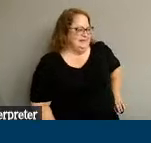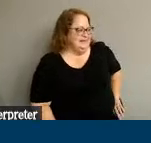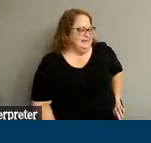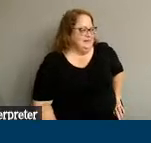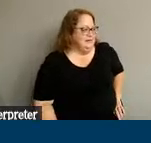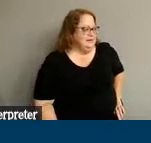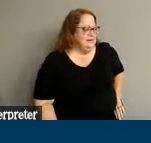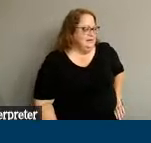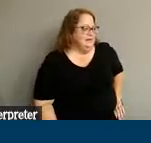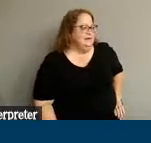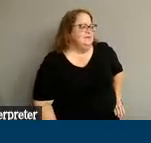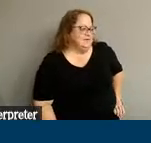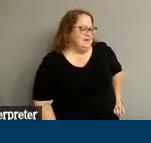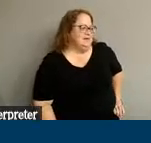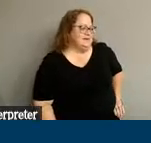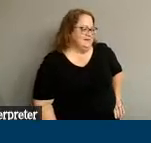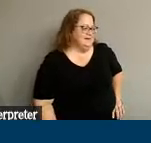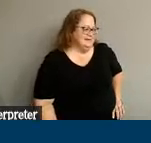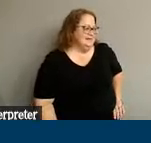All right.